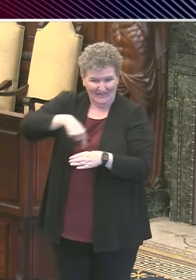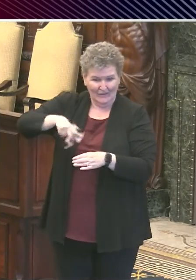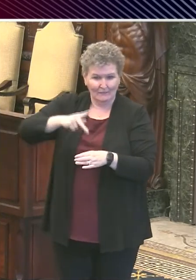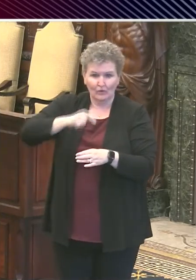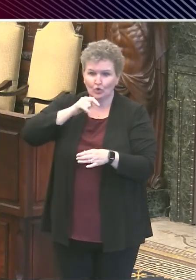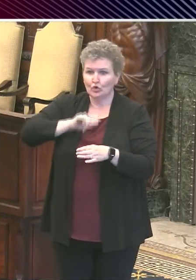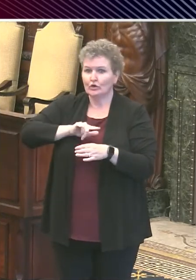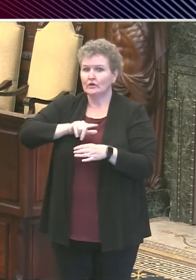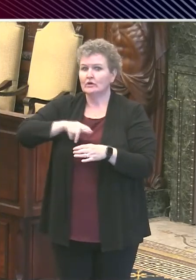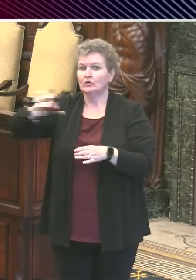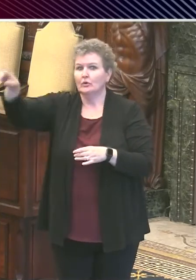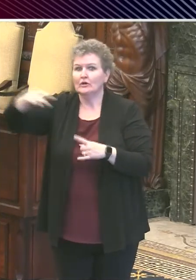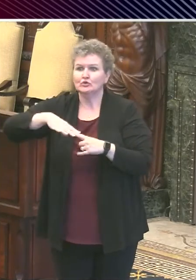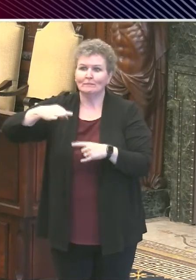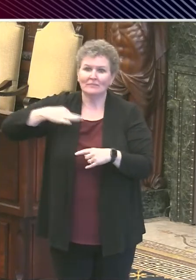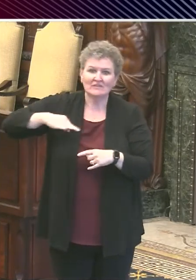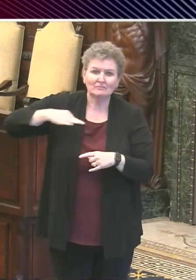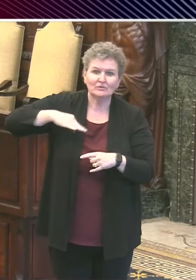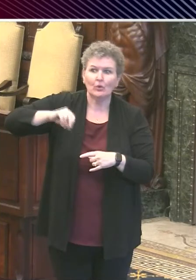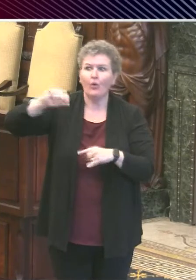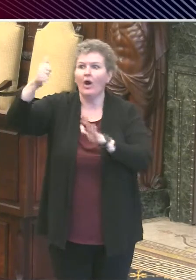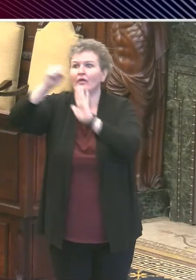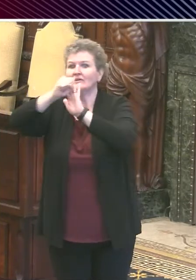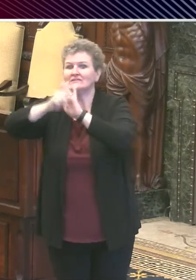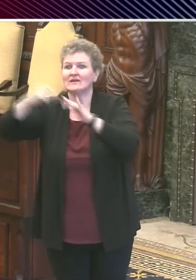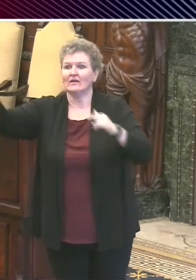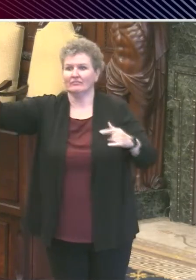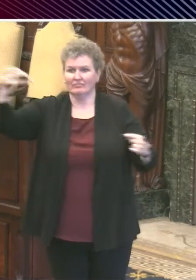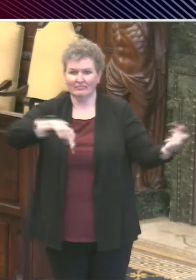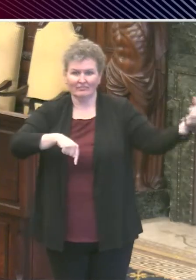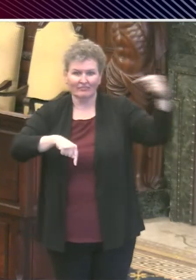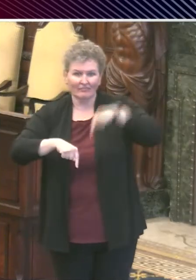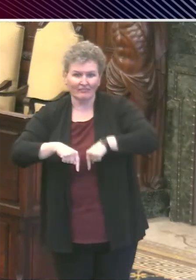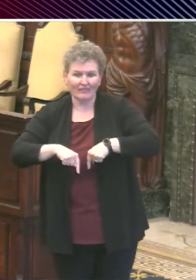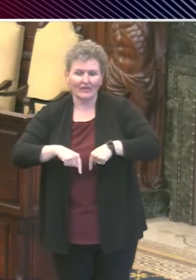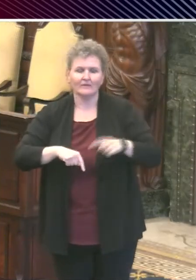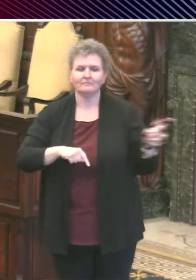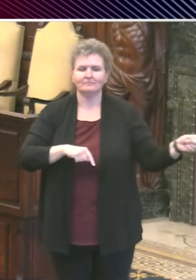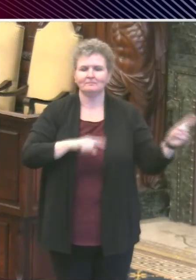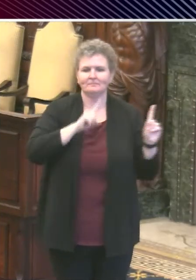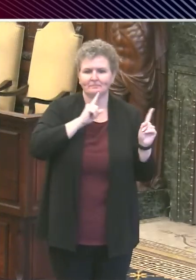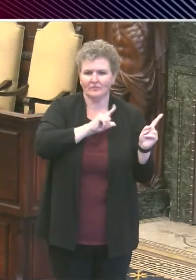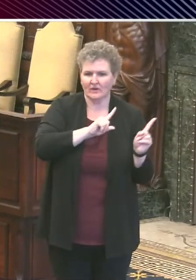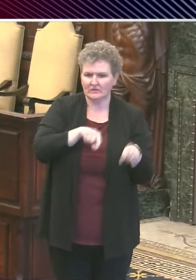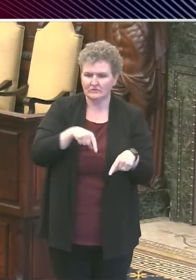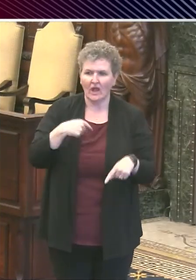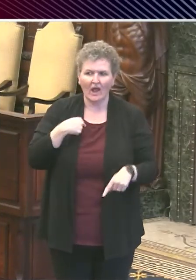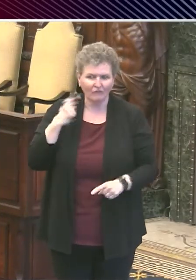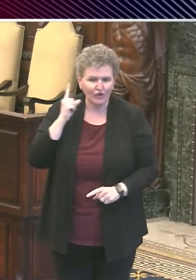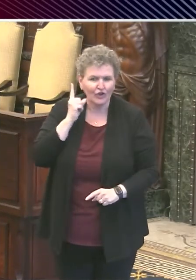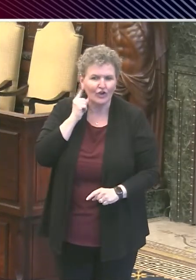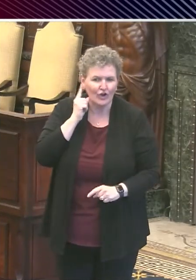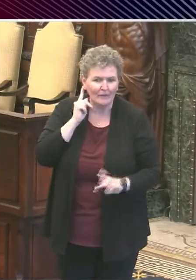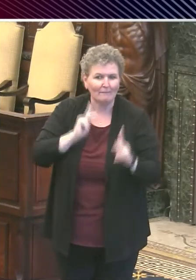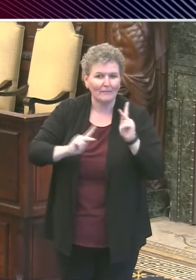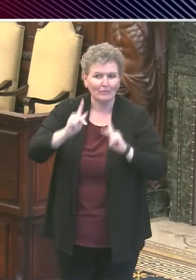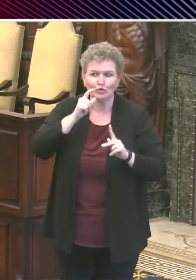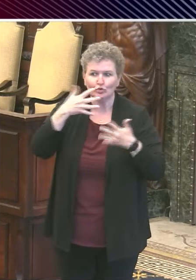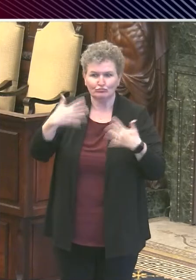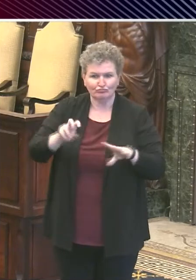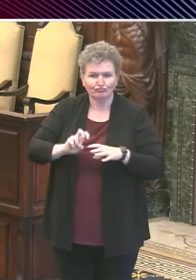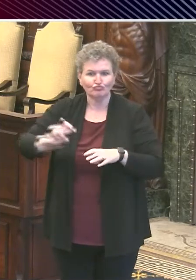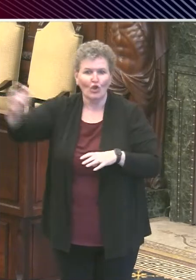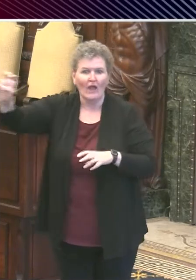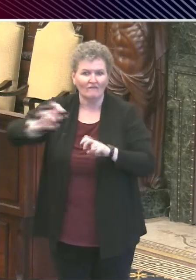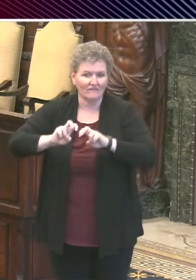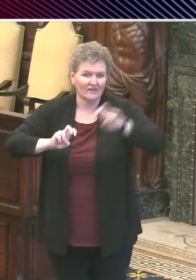coming back? We definitely have heard of people that got infected. It appears that they were infected through travel. And so we have